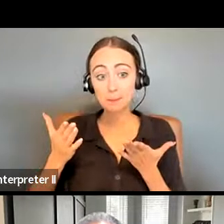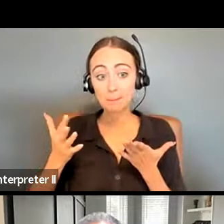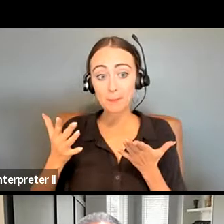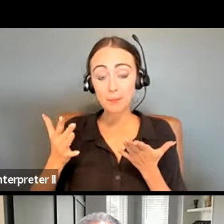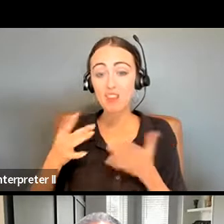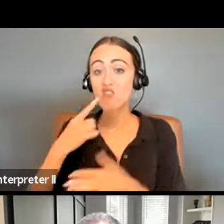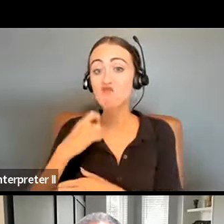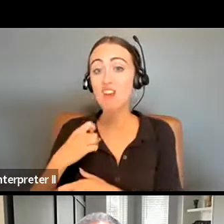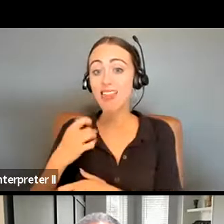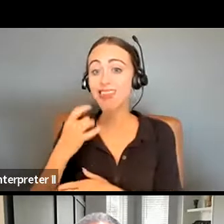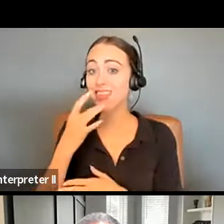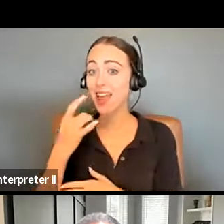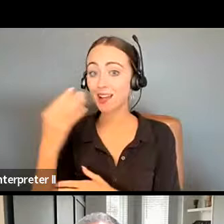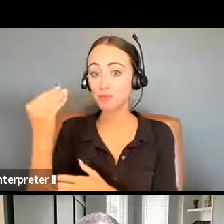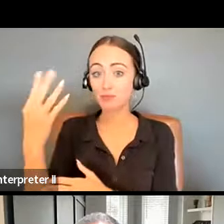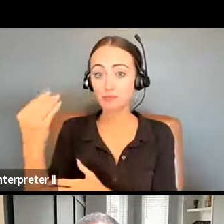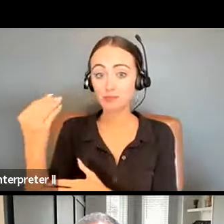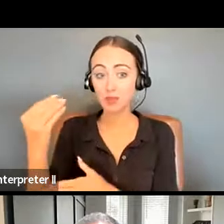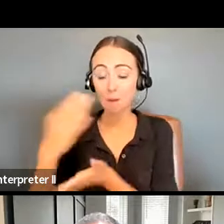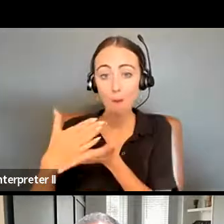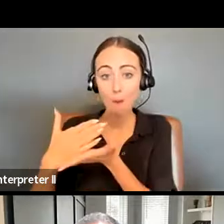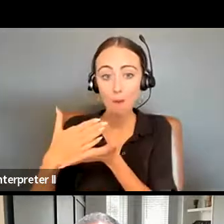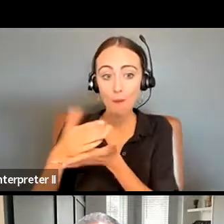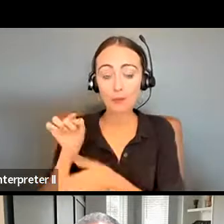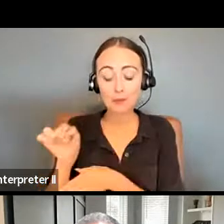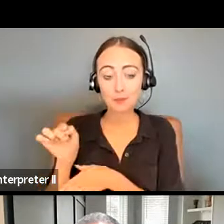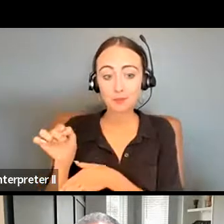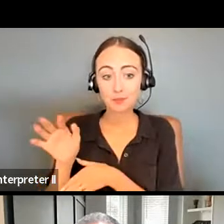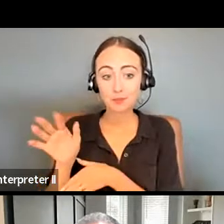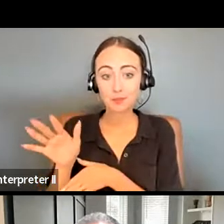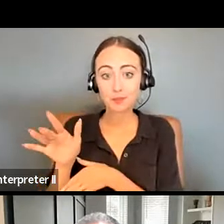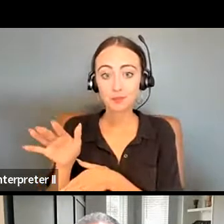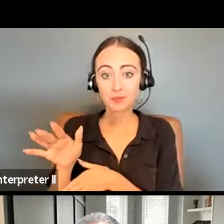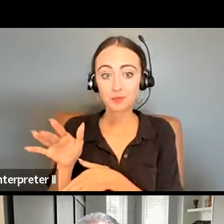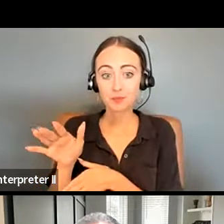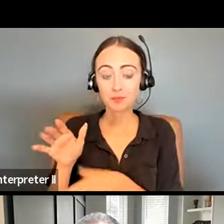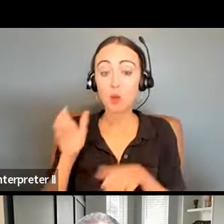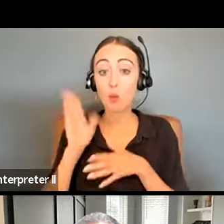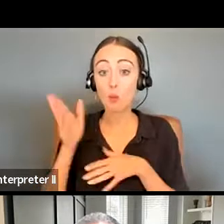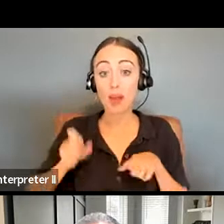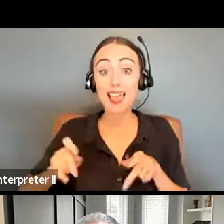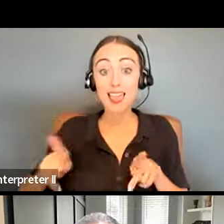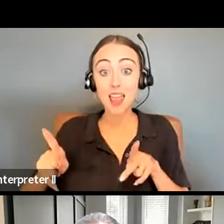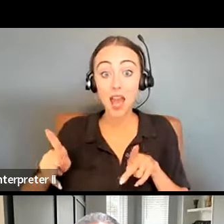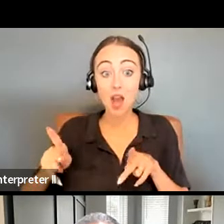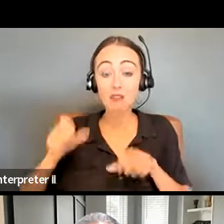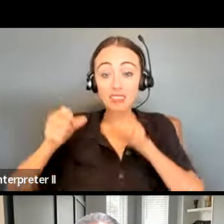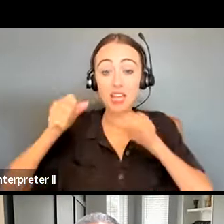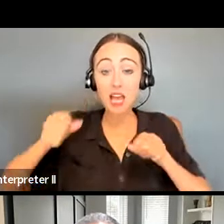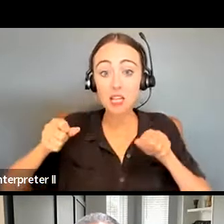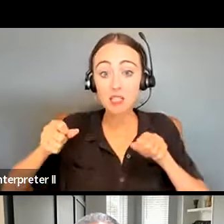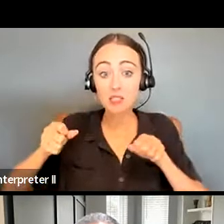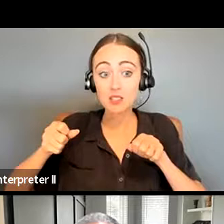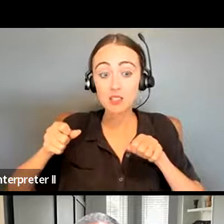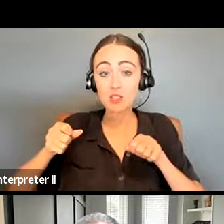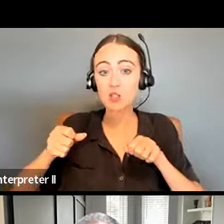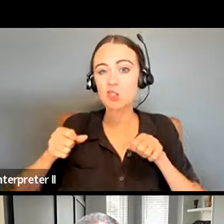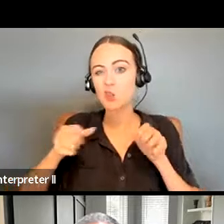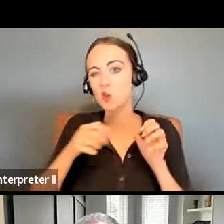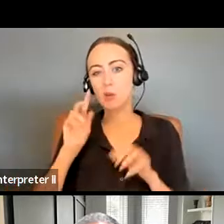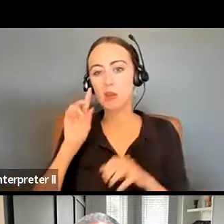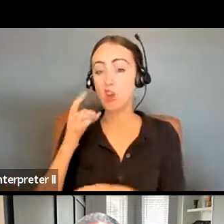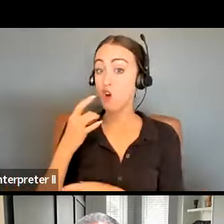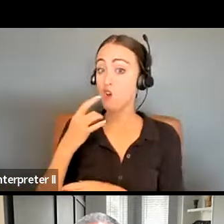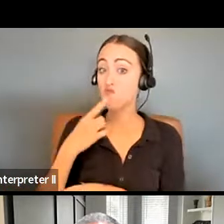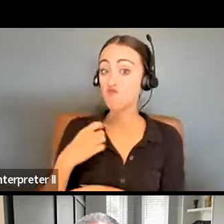red light portion of it that would allow cyclists to treat red lights like stop signs,